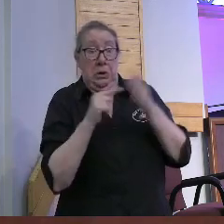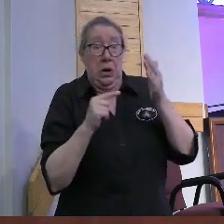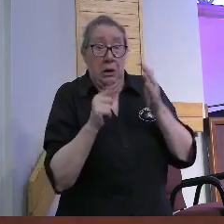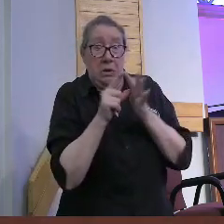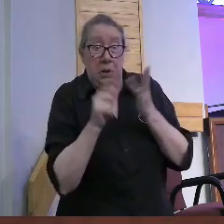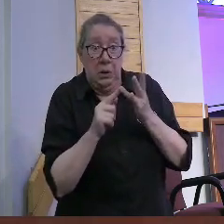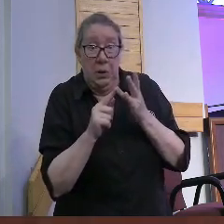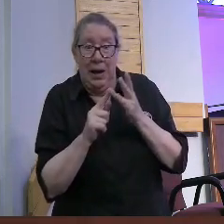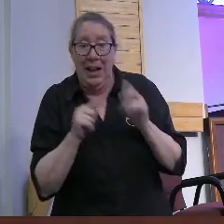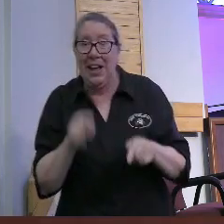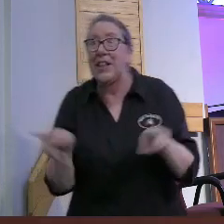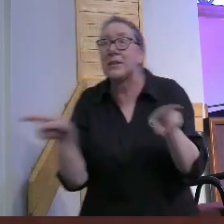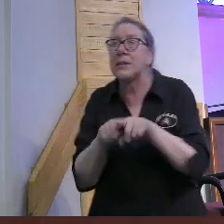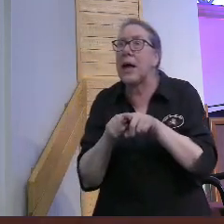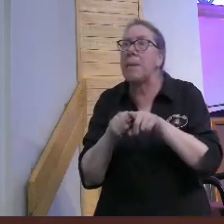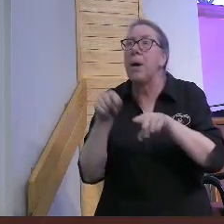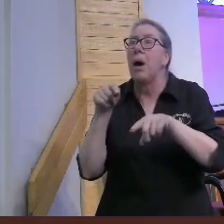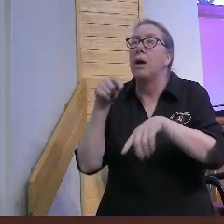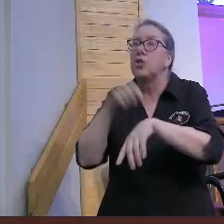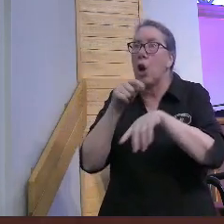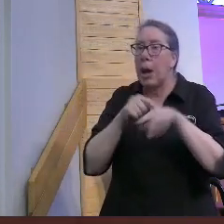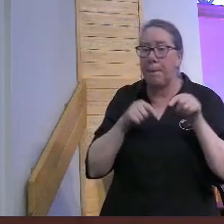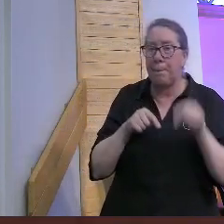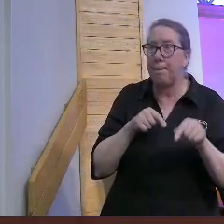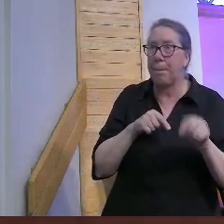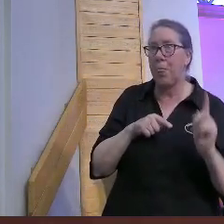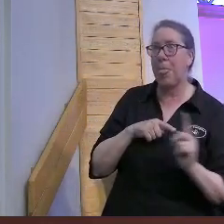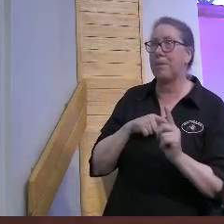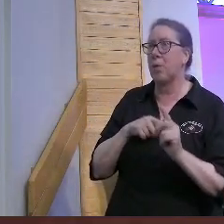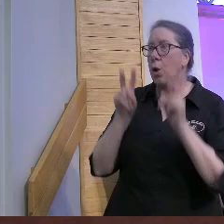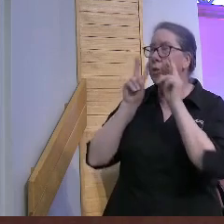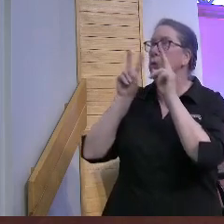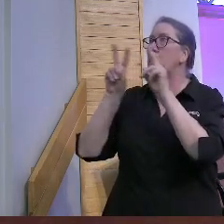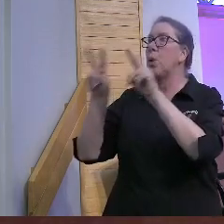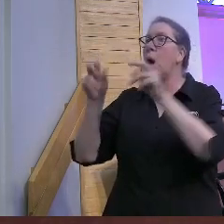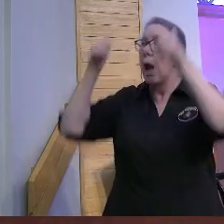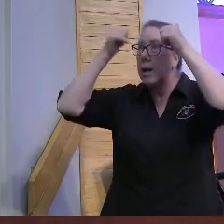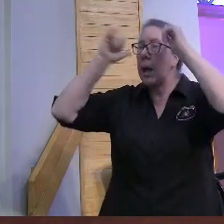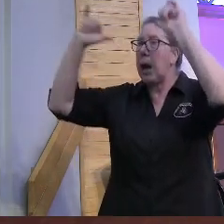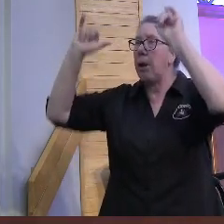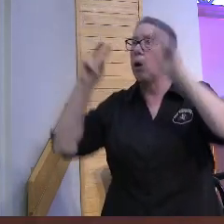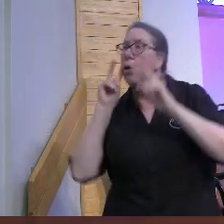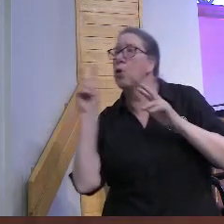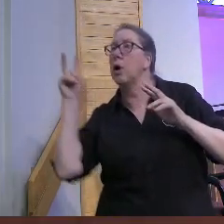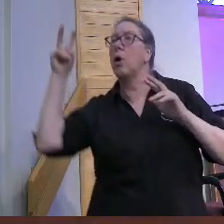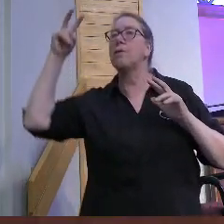at the same moment, Wesley saw a cow looking over a stone wall.